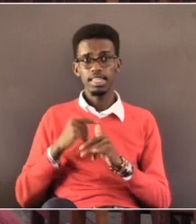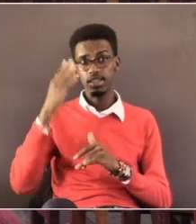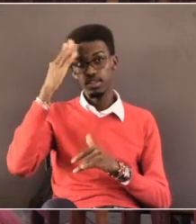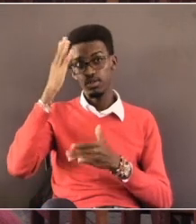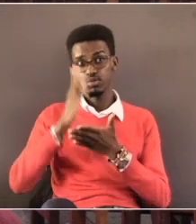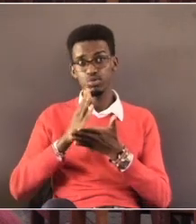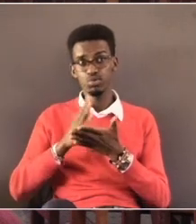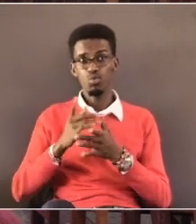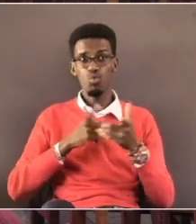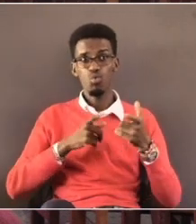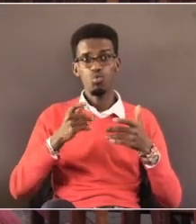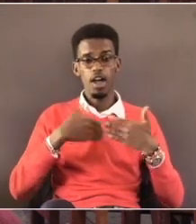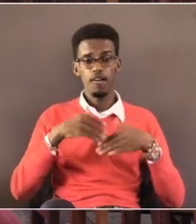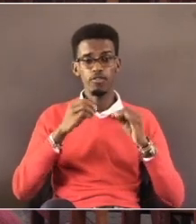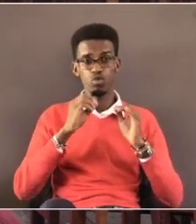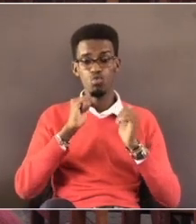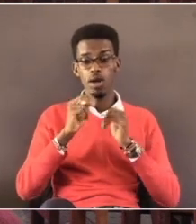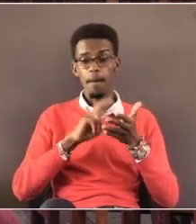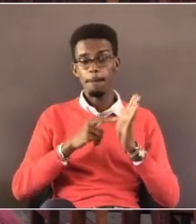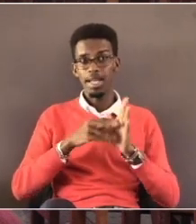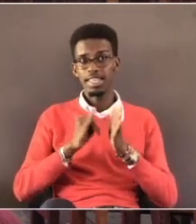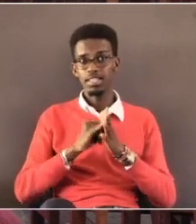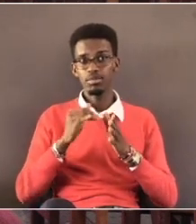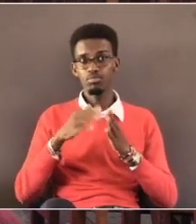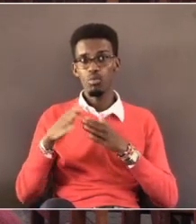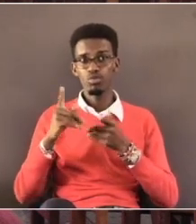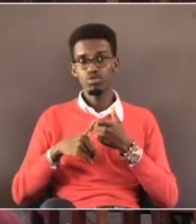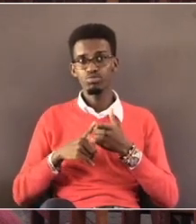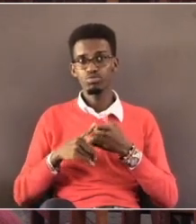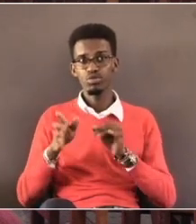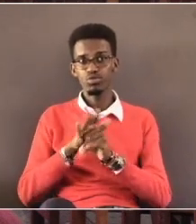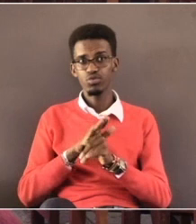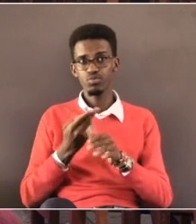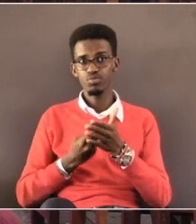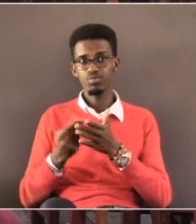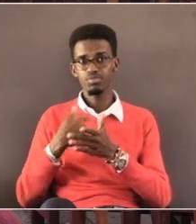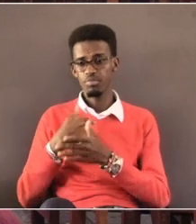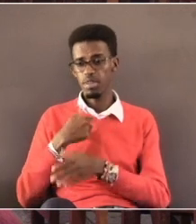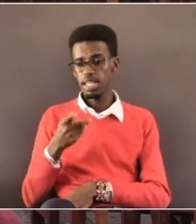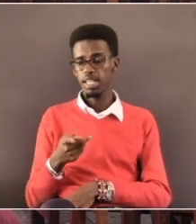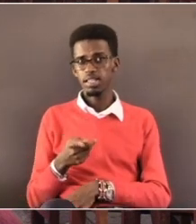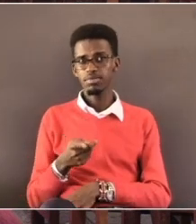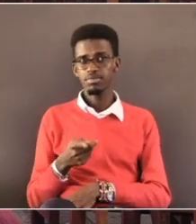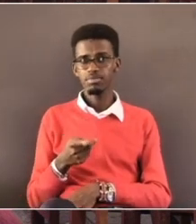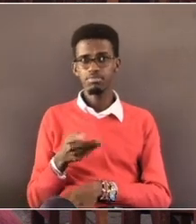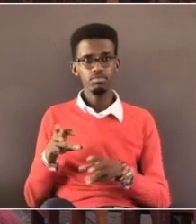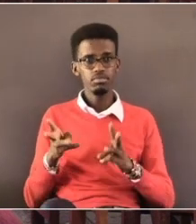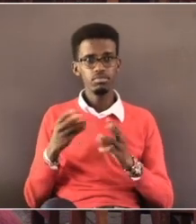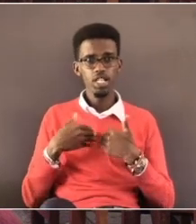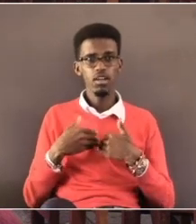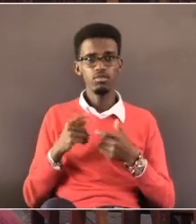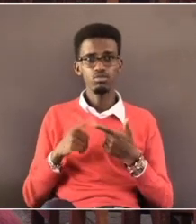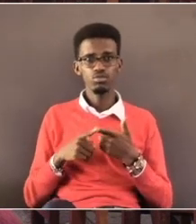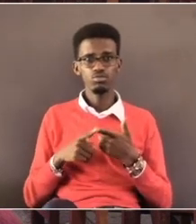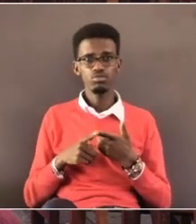there's contempt, which means it's more of like moral superiority, like there's a way, there's a